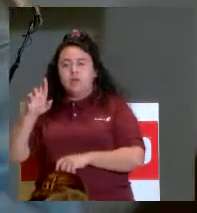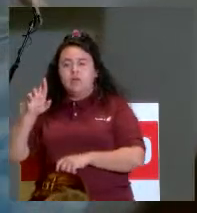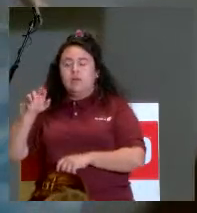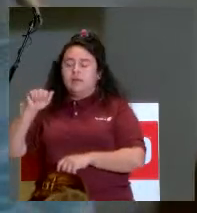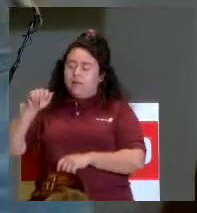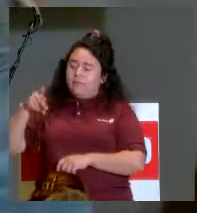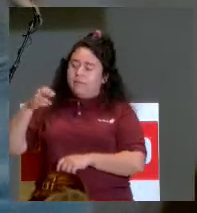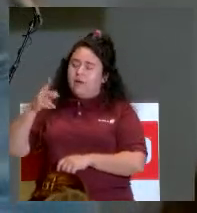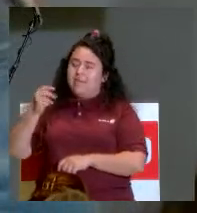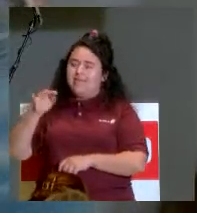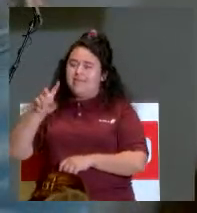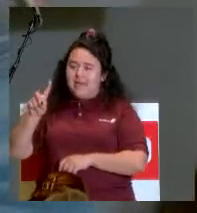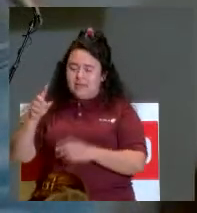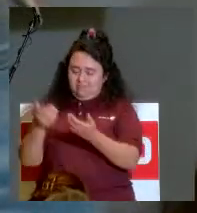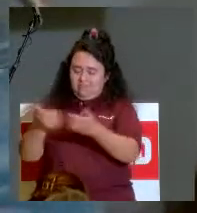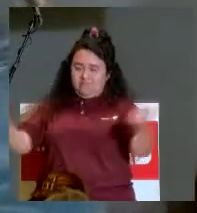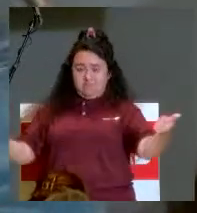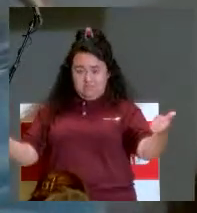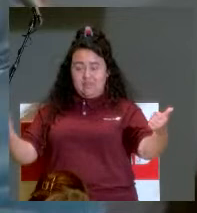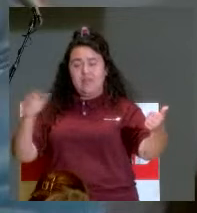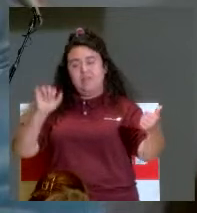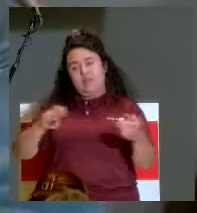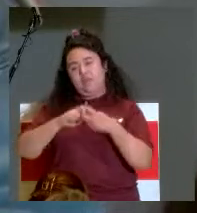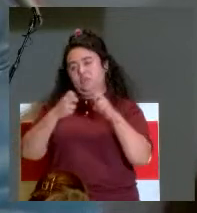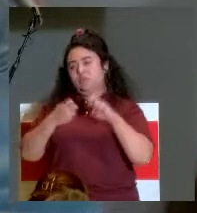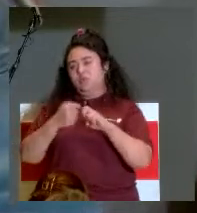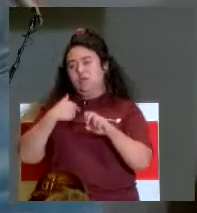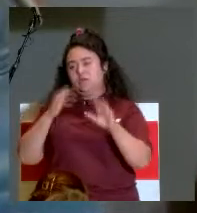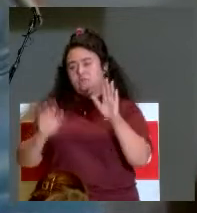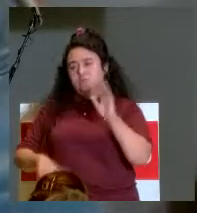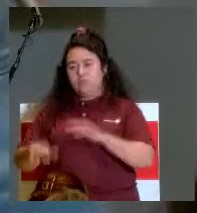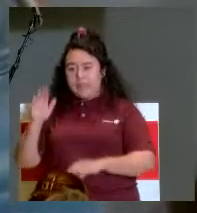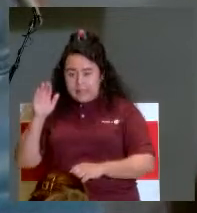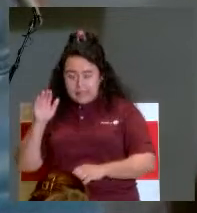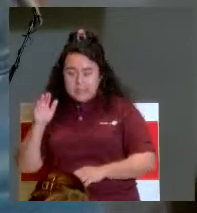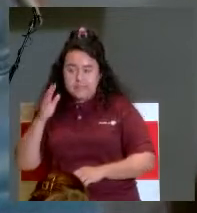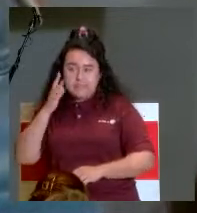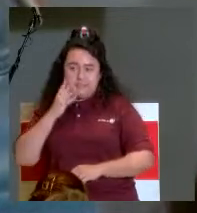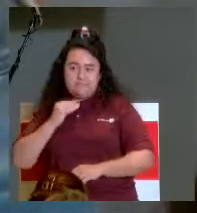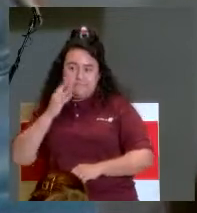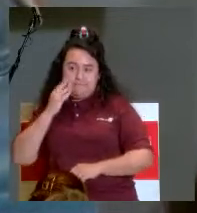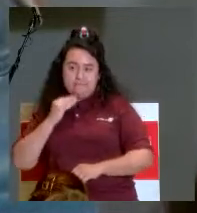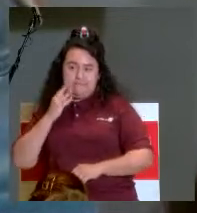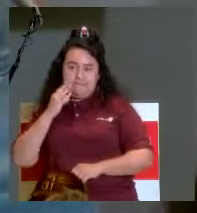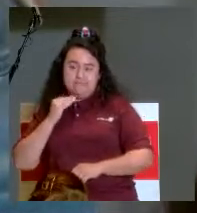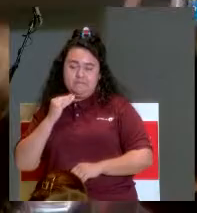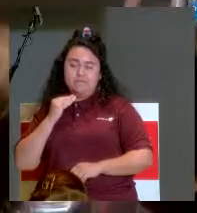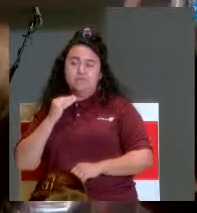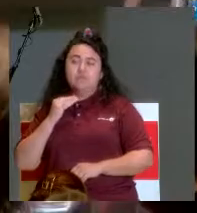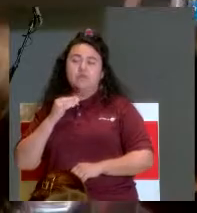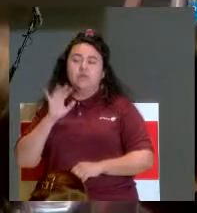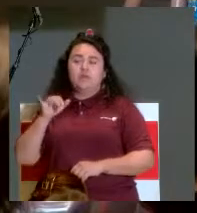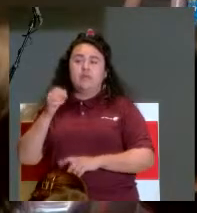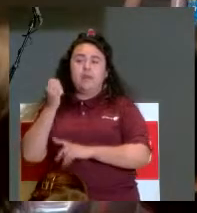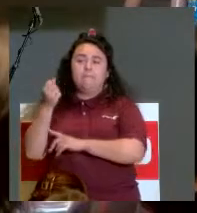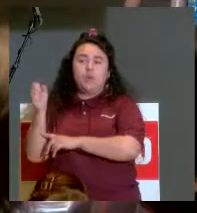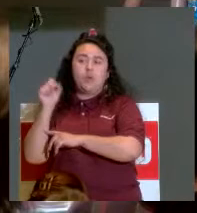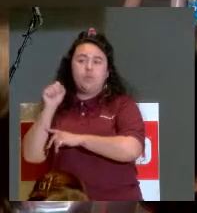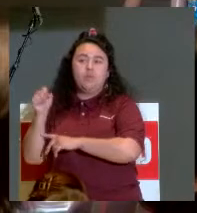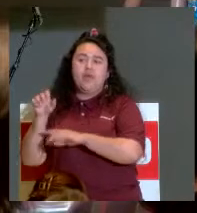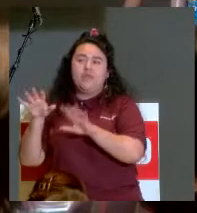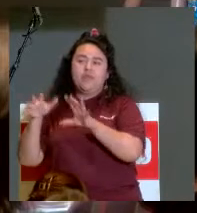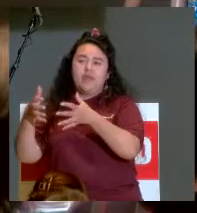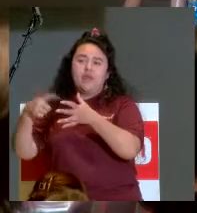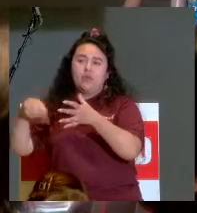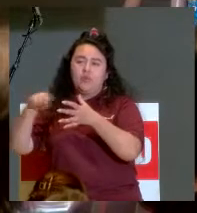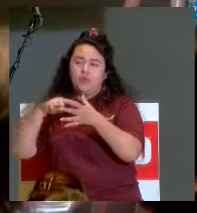those issues that I was kind of raised in these little movement offices, right. You know what